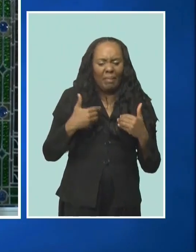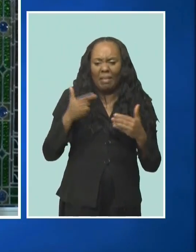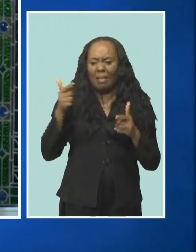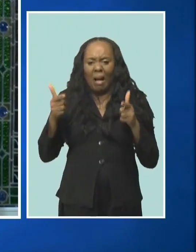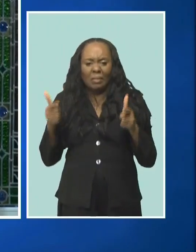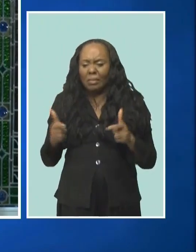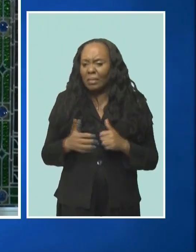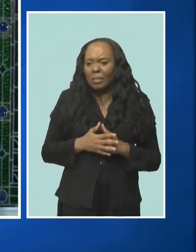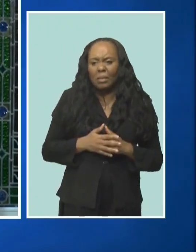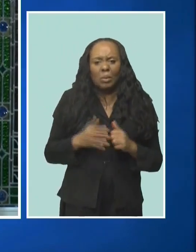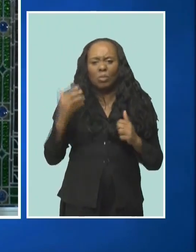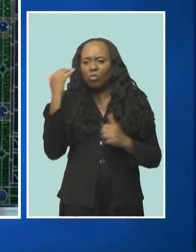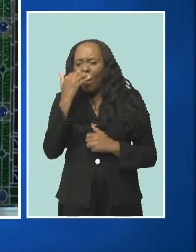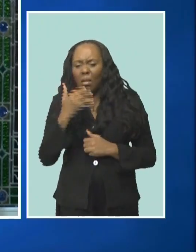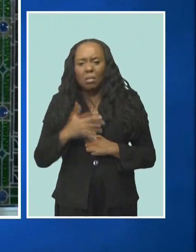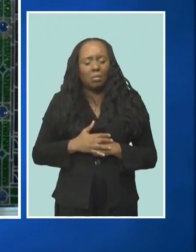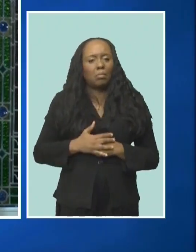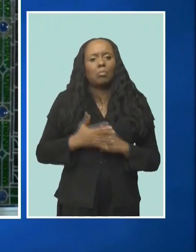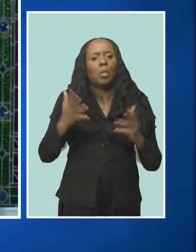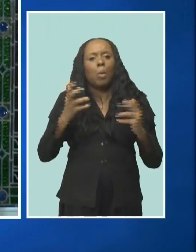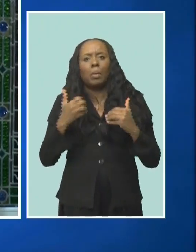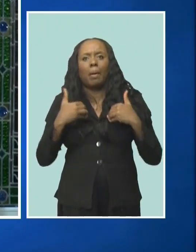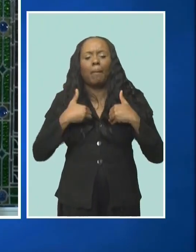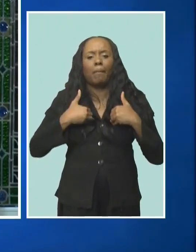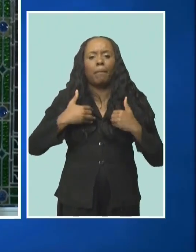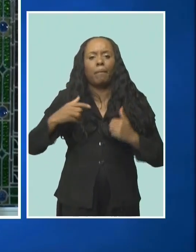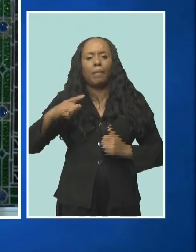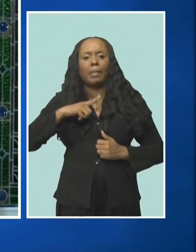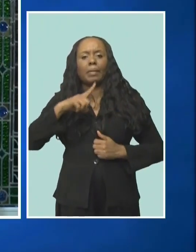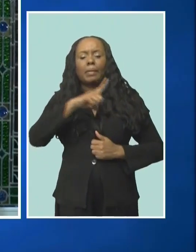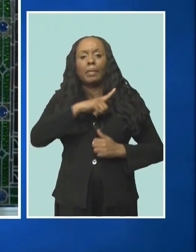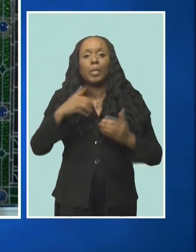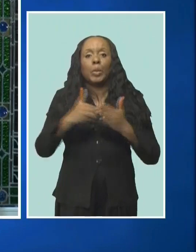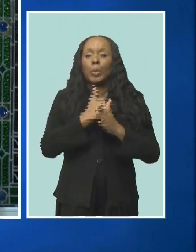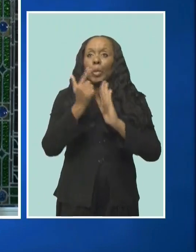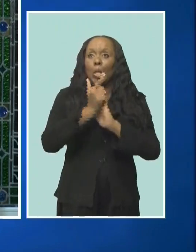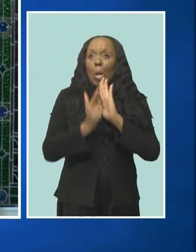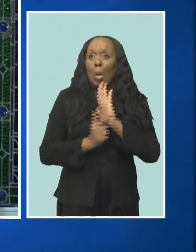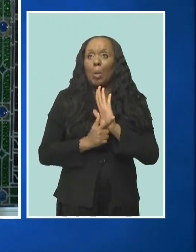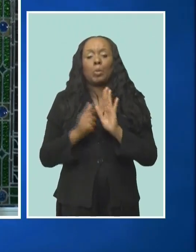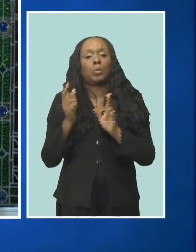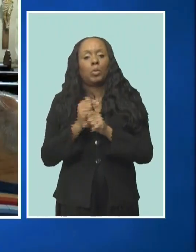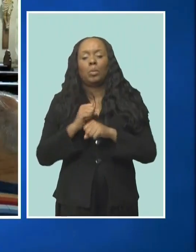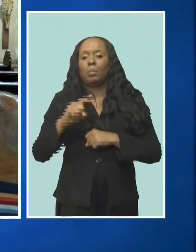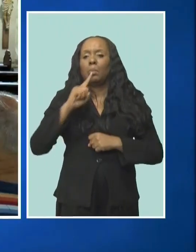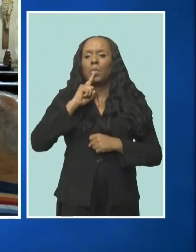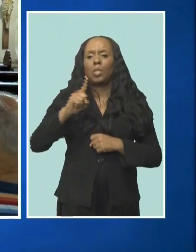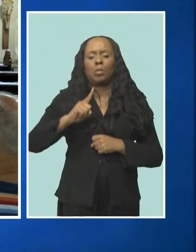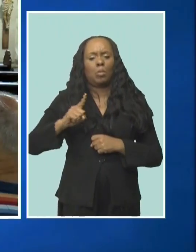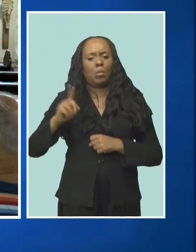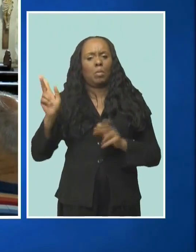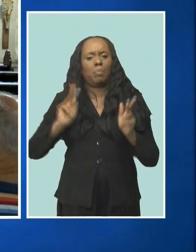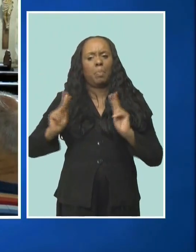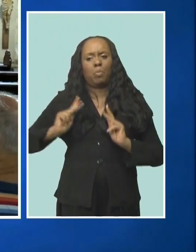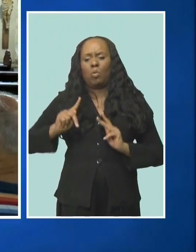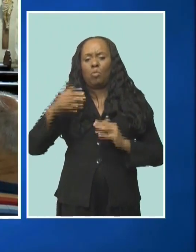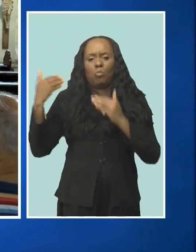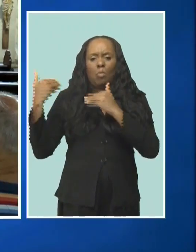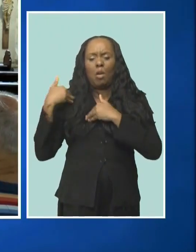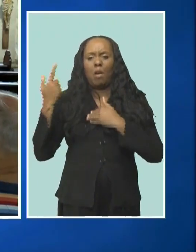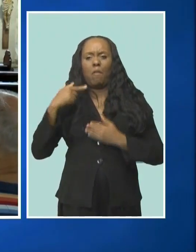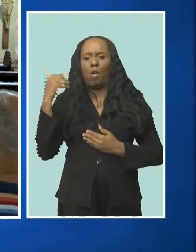different laws the government is bringing to try to pull the assets from under those big drug lords. The police officer says people